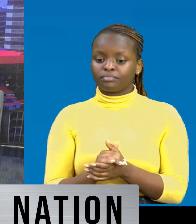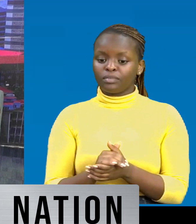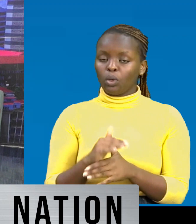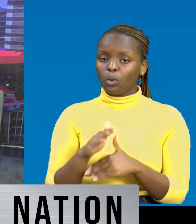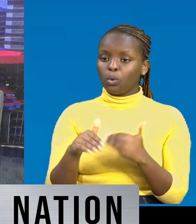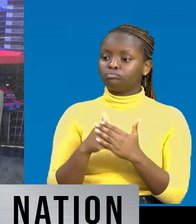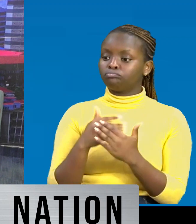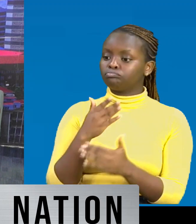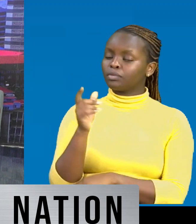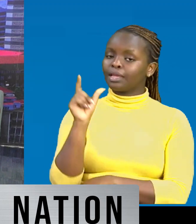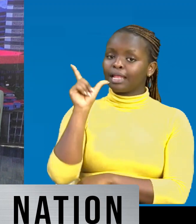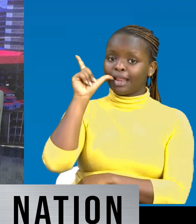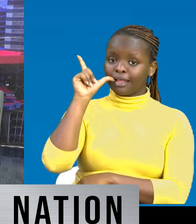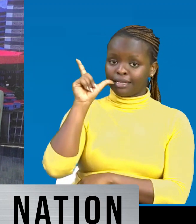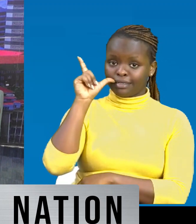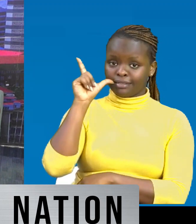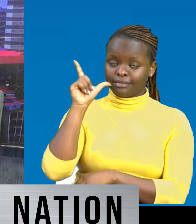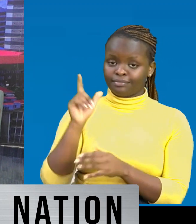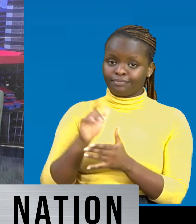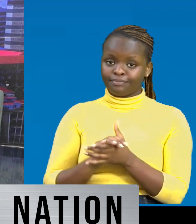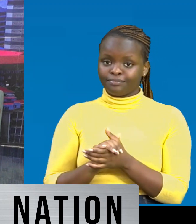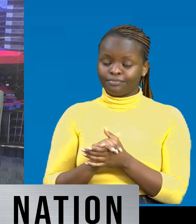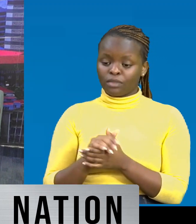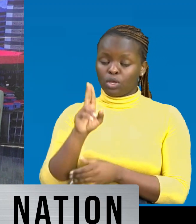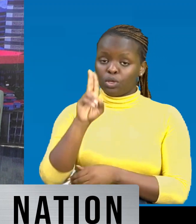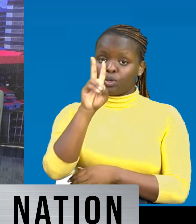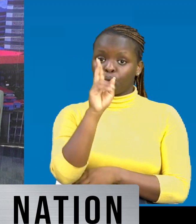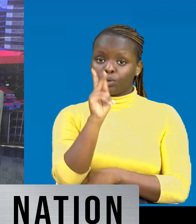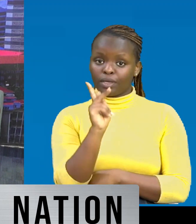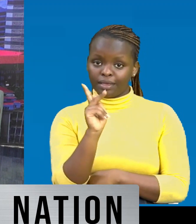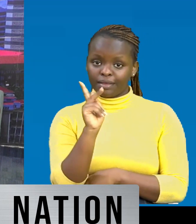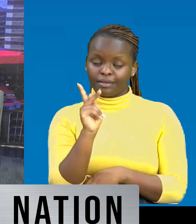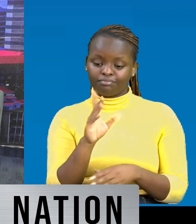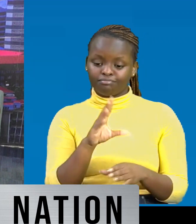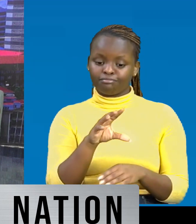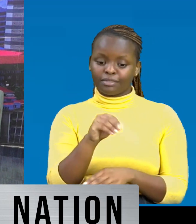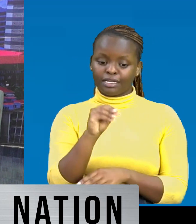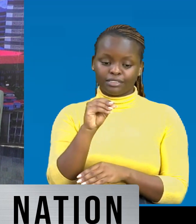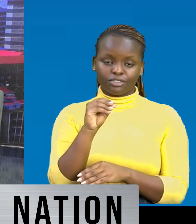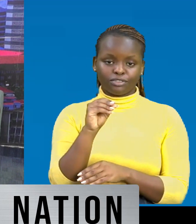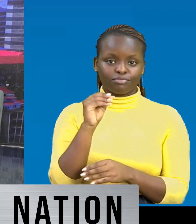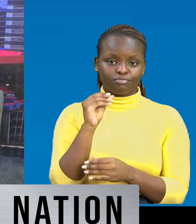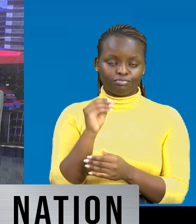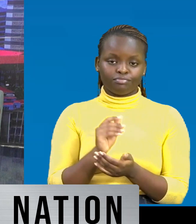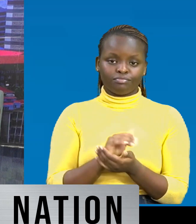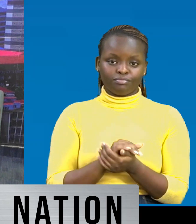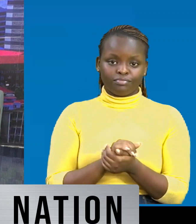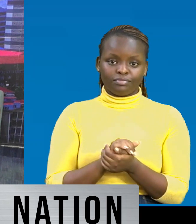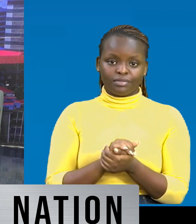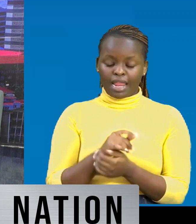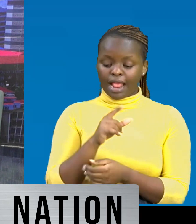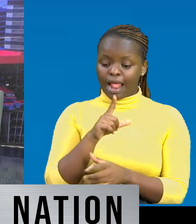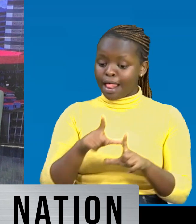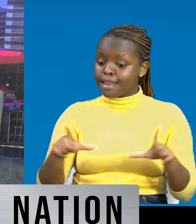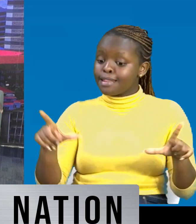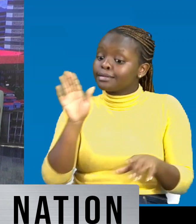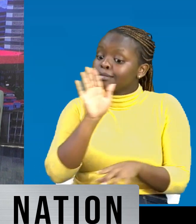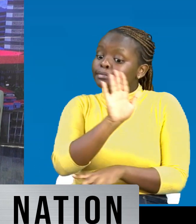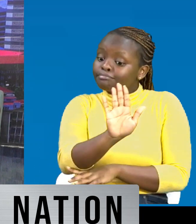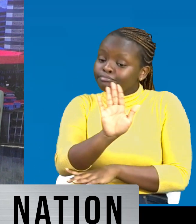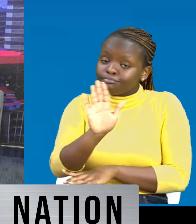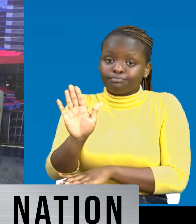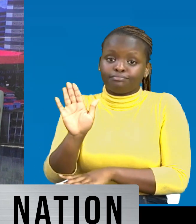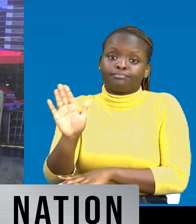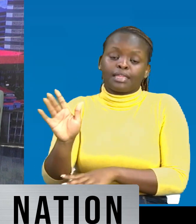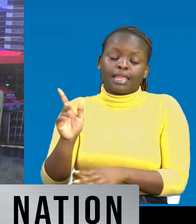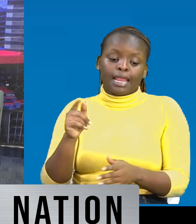to London, you can go all the way to the UK and get the record straight. It is their land. It is so their it land. means